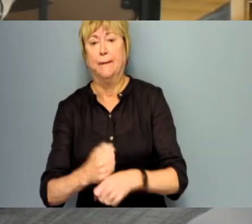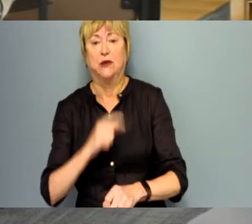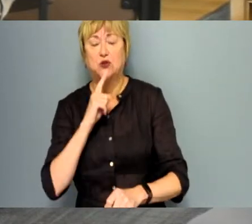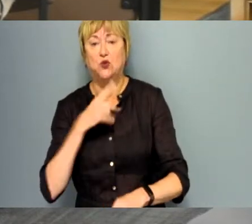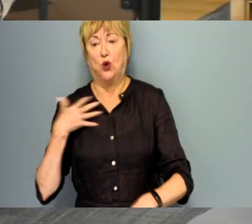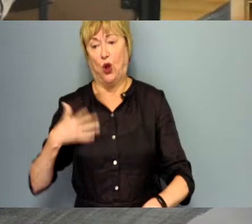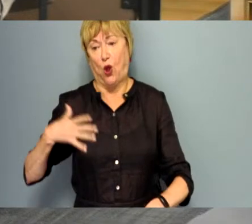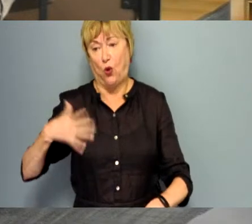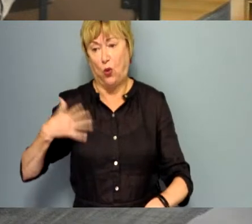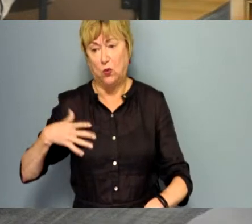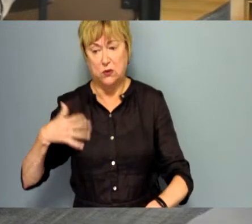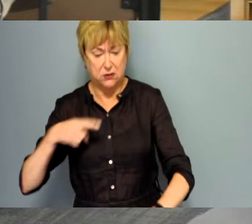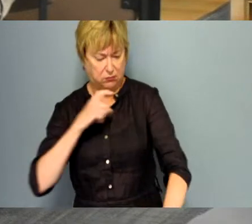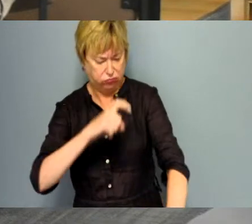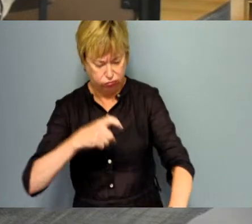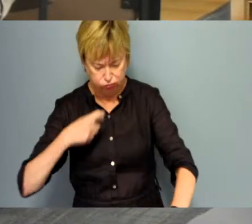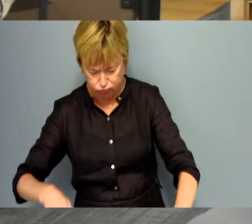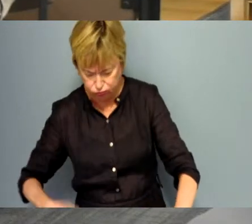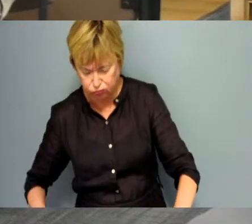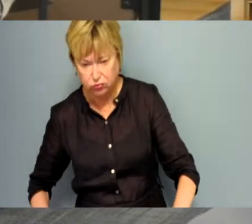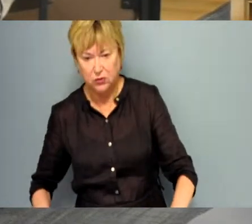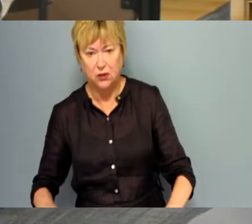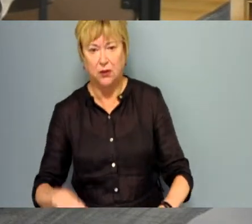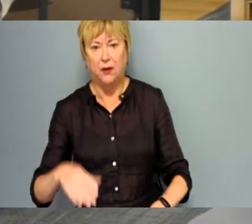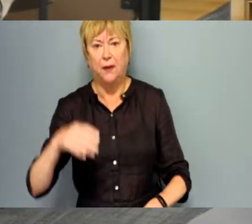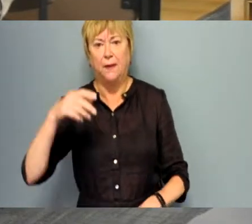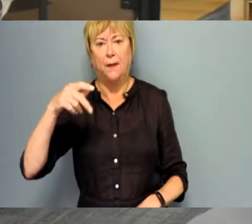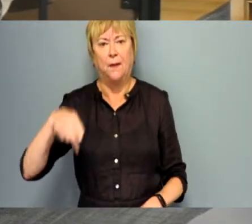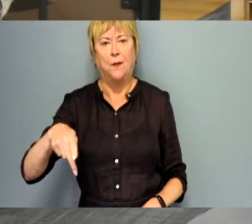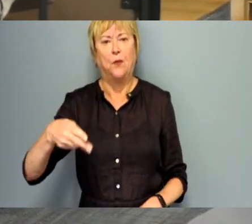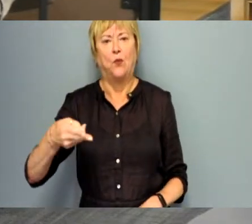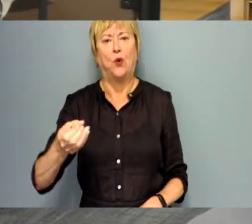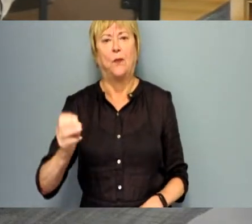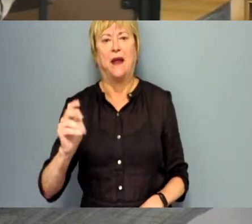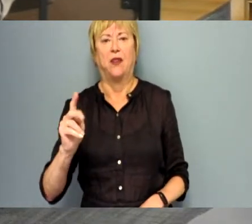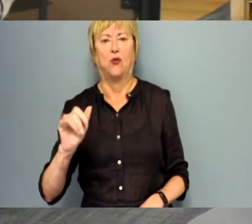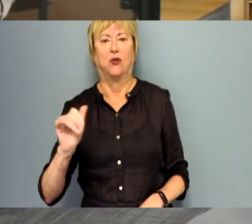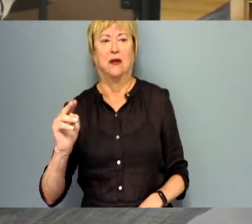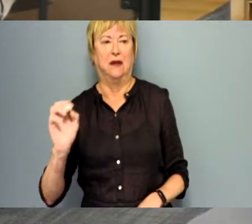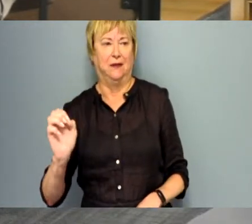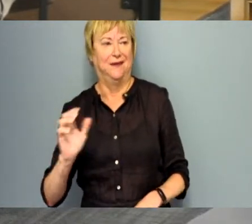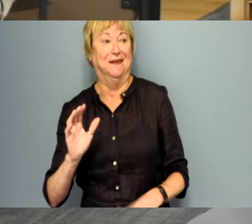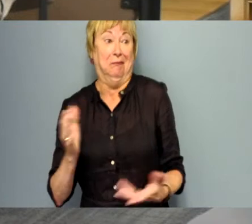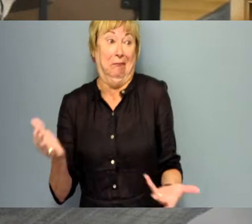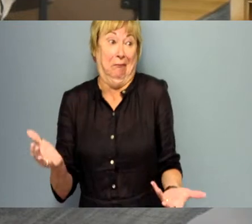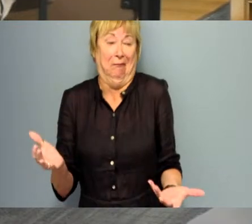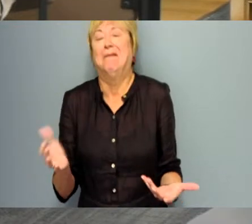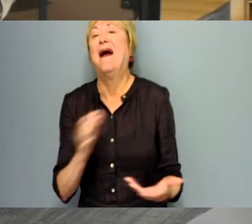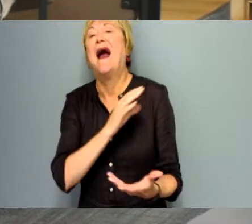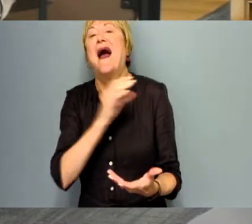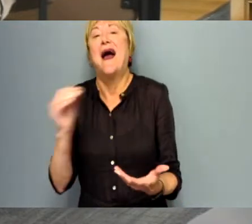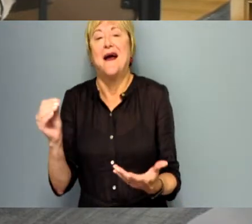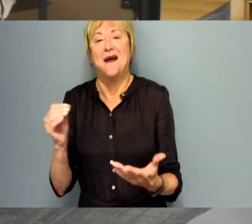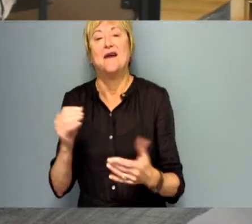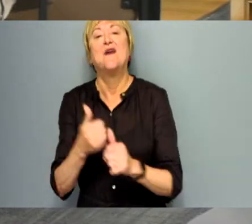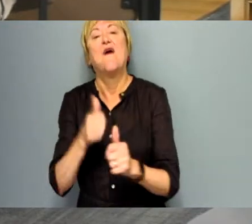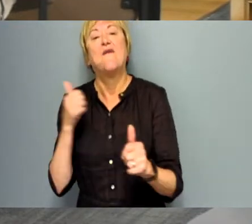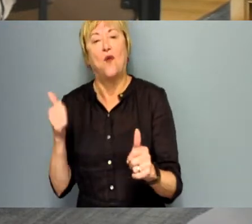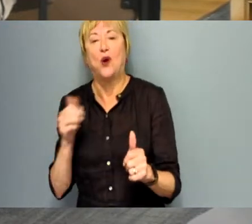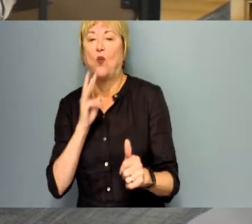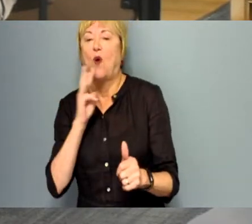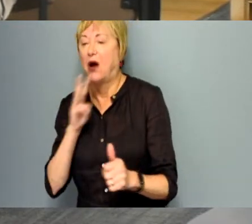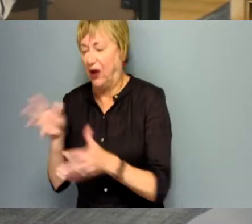with an insecticide called permethrin, and avoiding standing water, which are traditionally their breeding